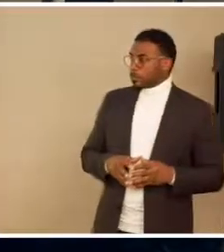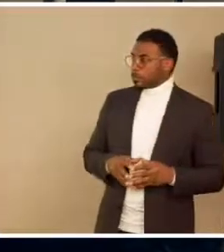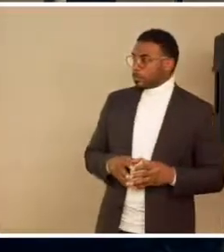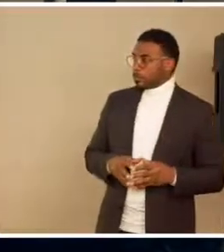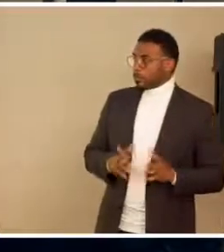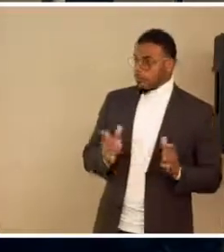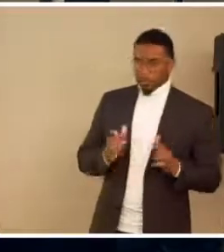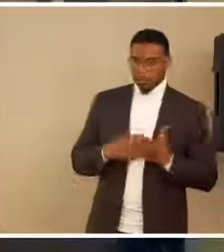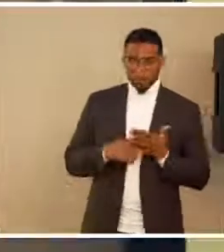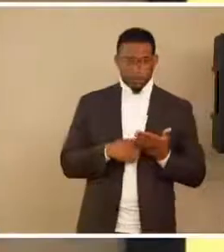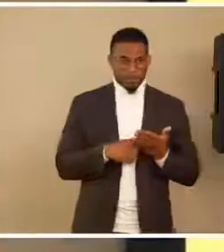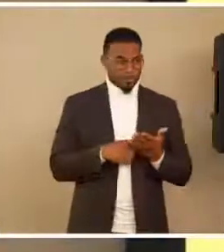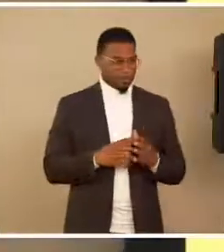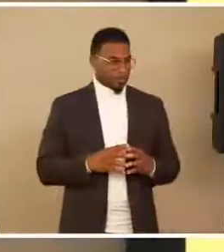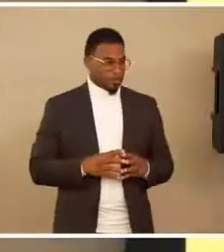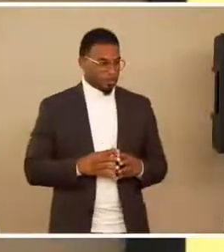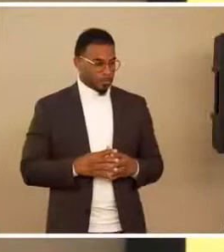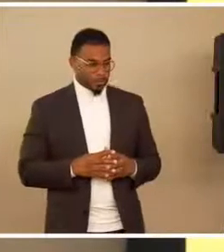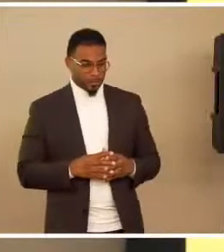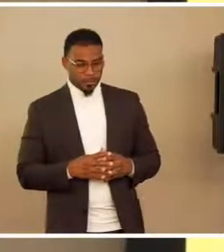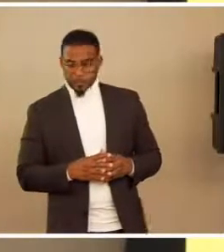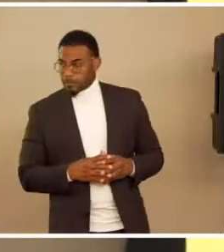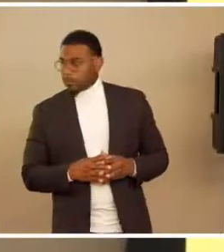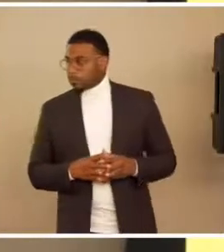Thank you. Smart conversation.